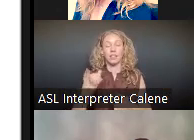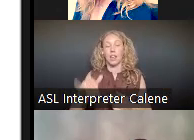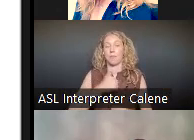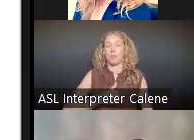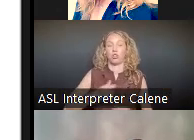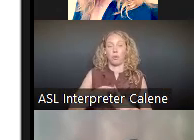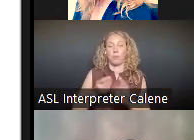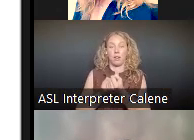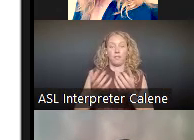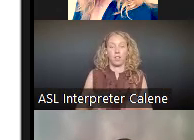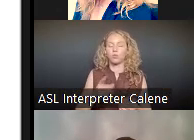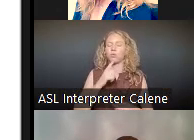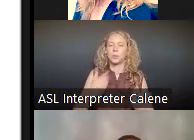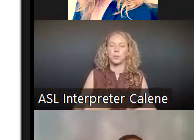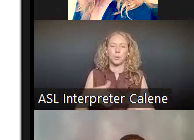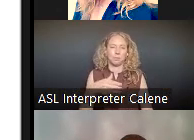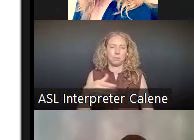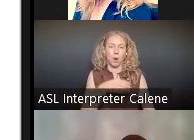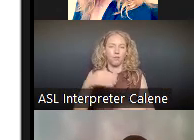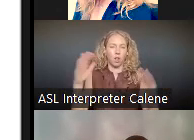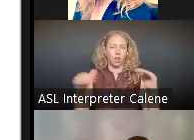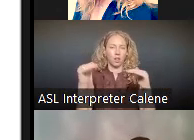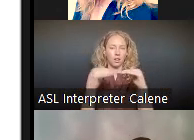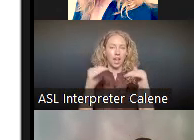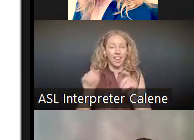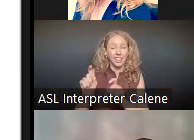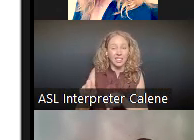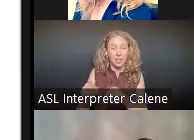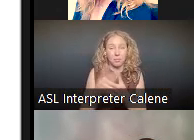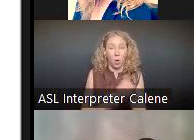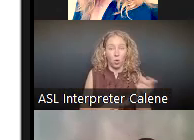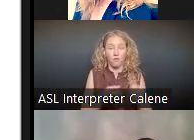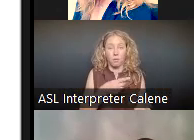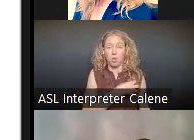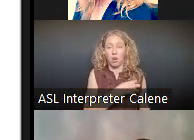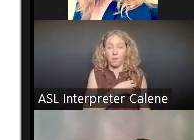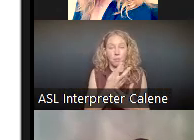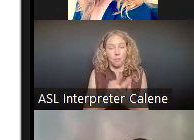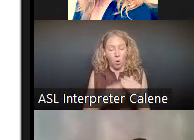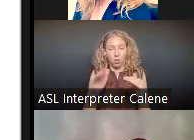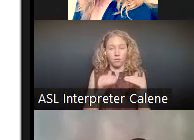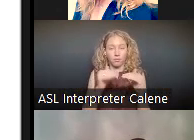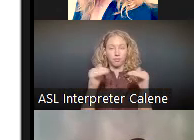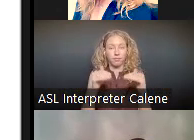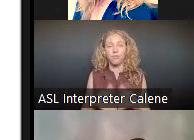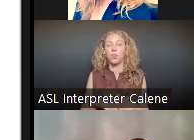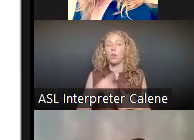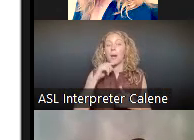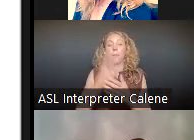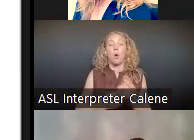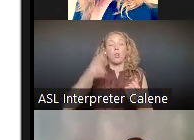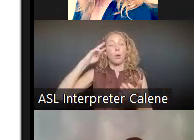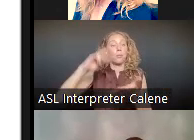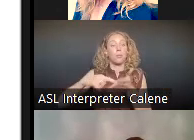an advocate is just as powerful and is just as necessary, right, than the ones from law enforcement. Really, the purpose of